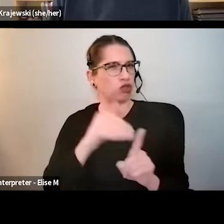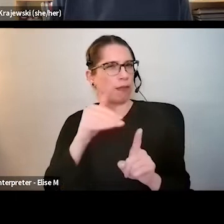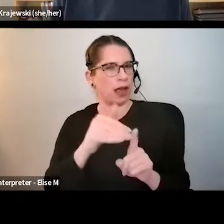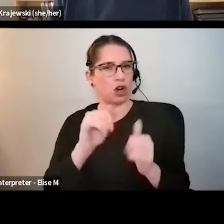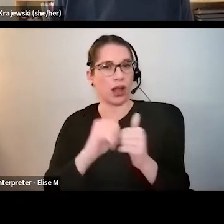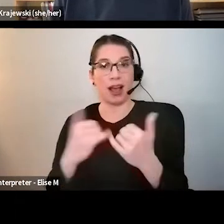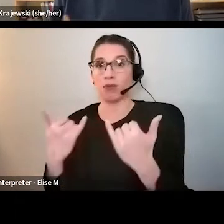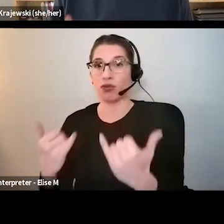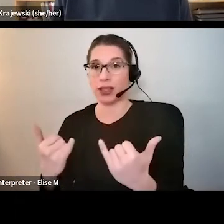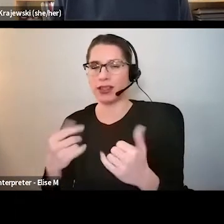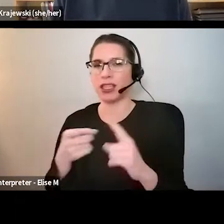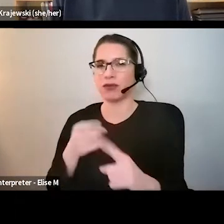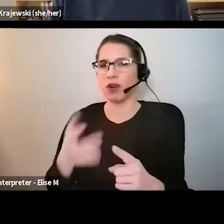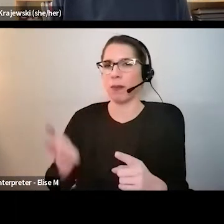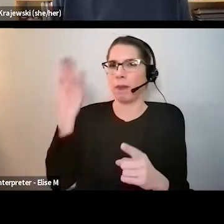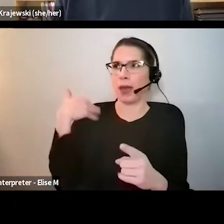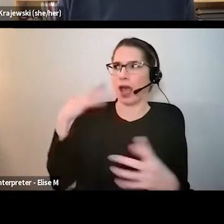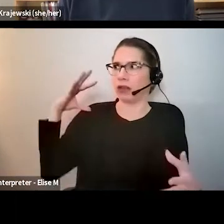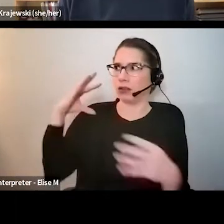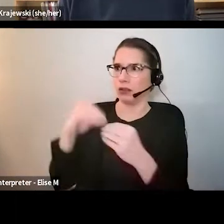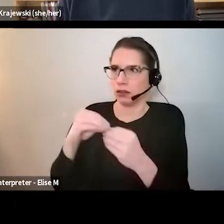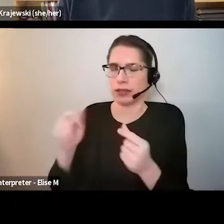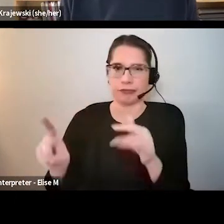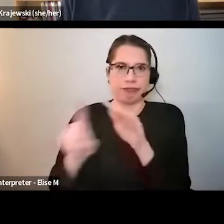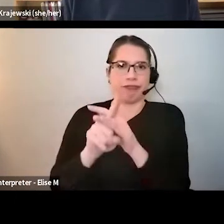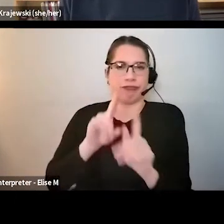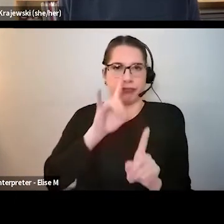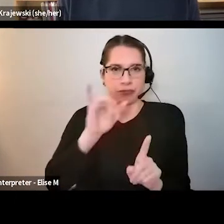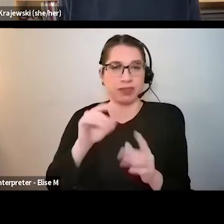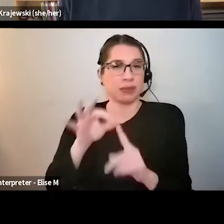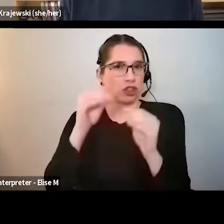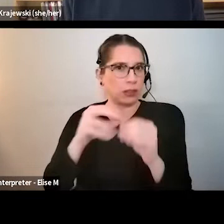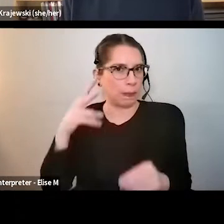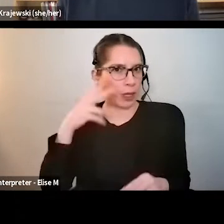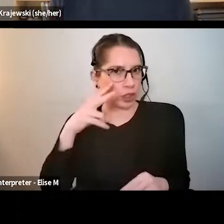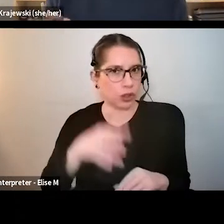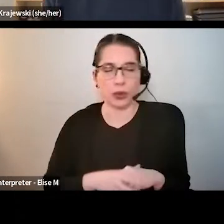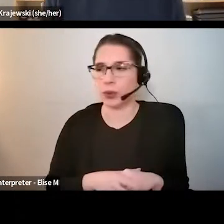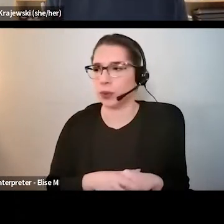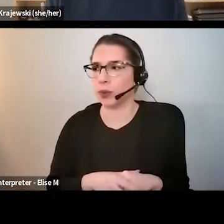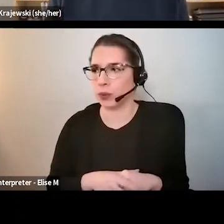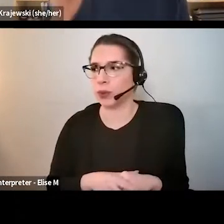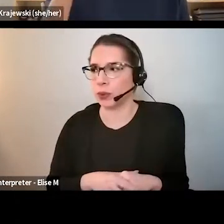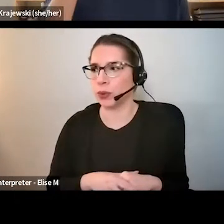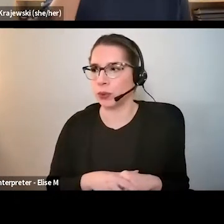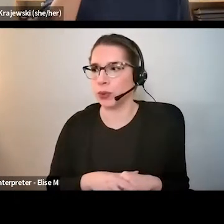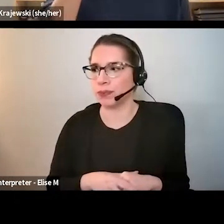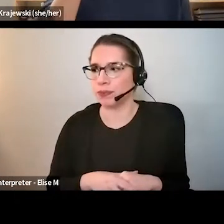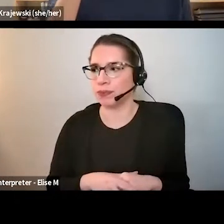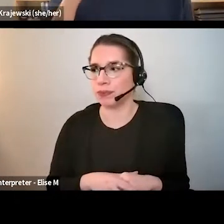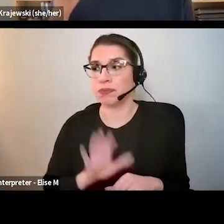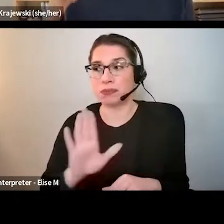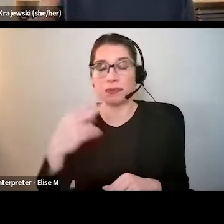in Mexico. Ancient art and pre-conquest indigenous histories served as aesthetic inspiration